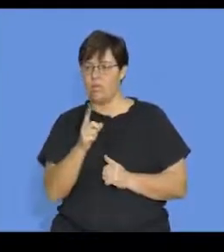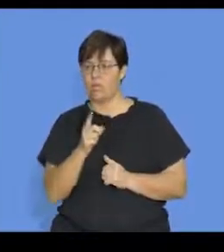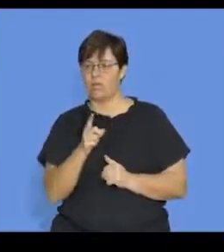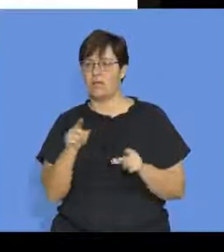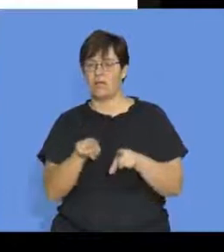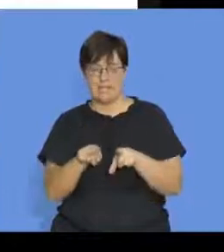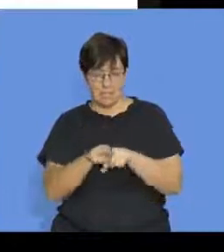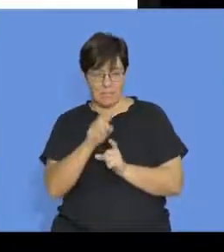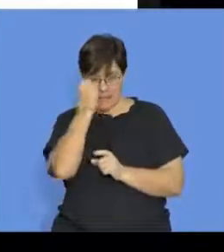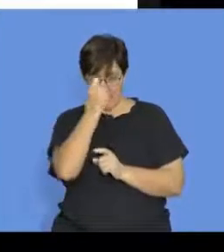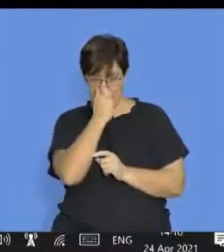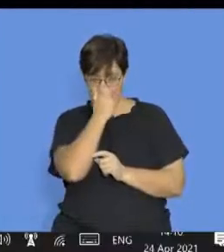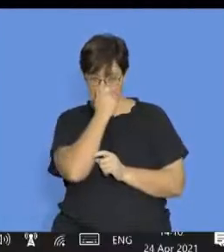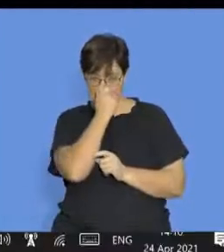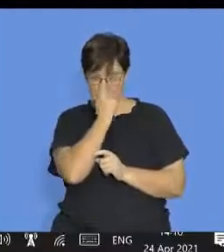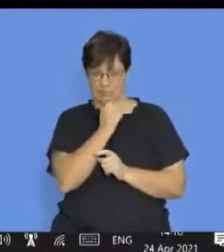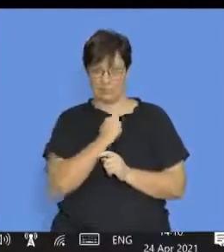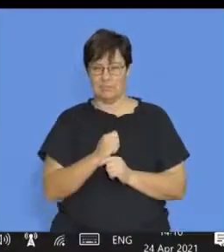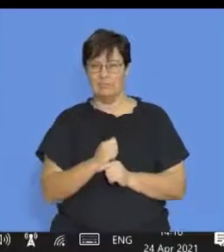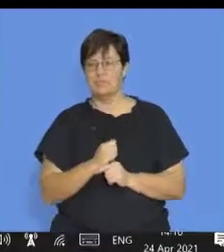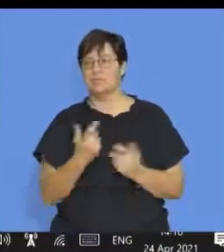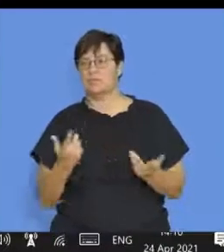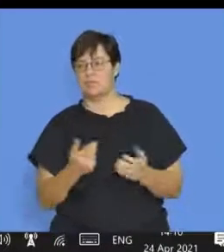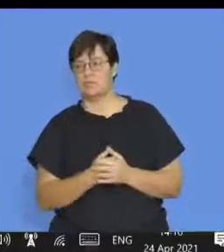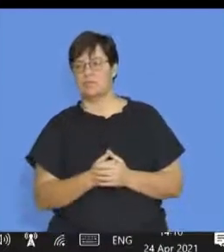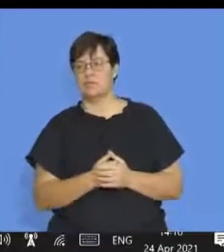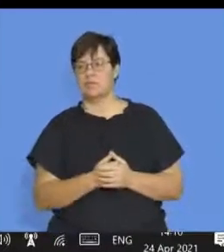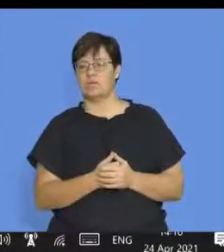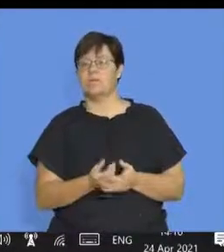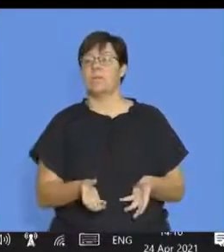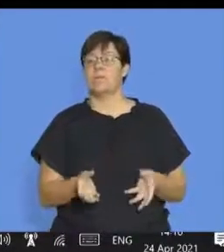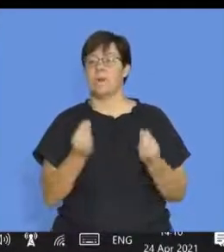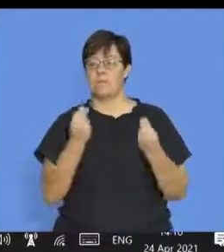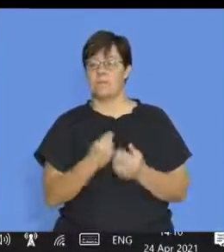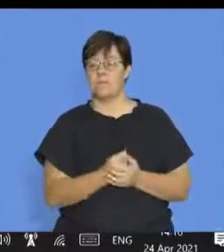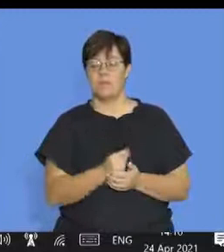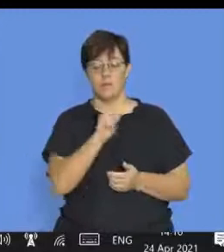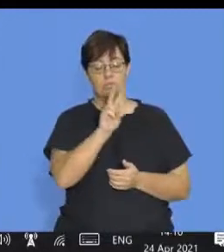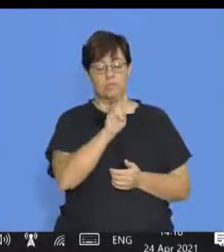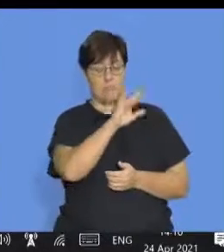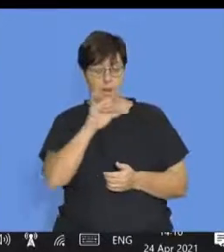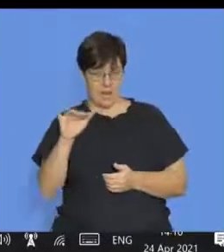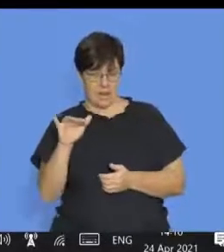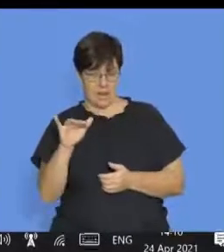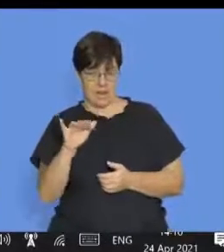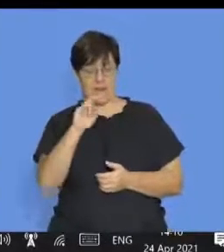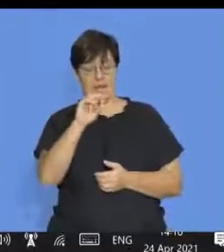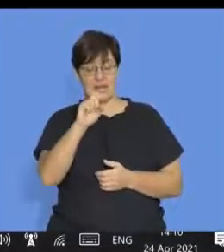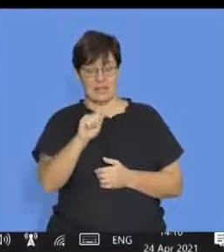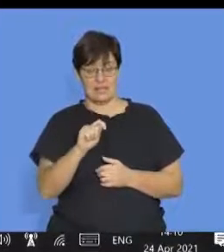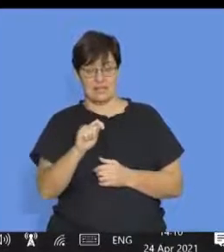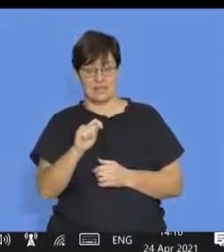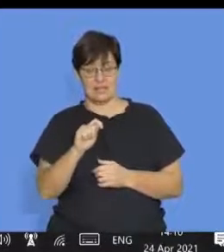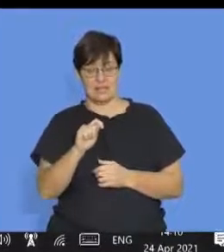that we're all on the same page. Right, so we've obviously got 2 million as